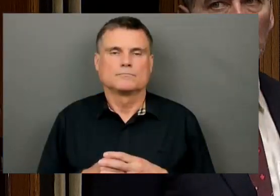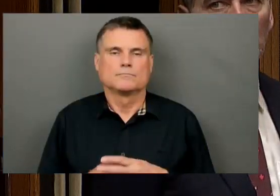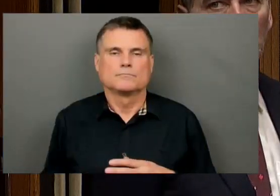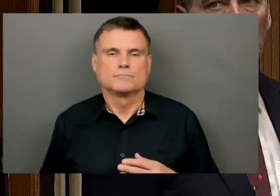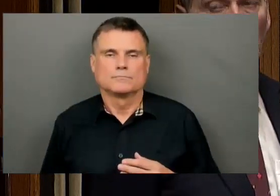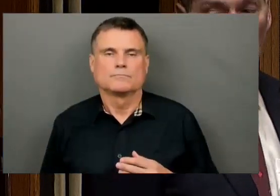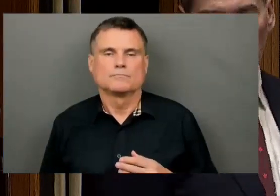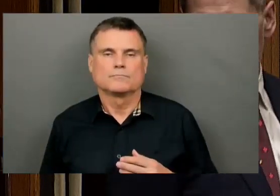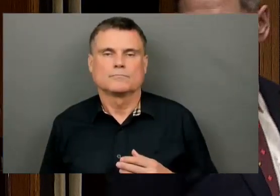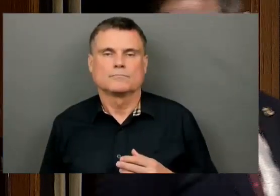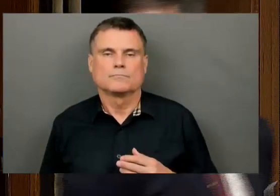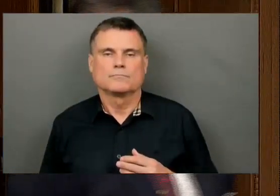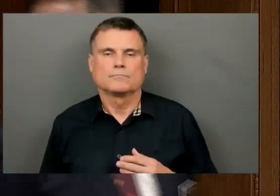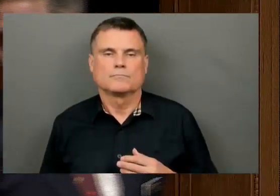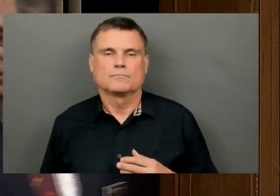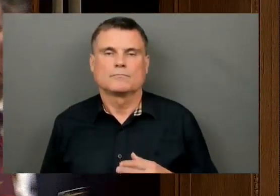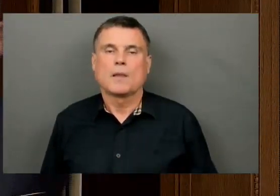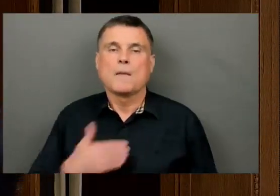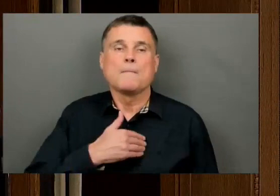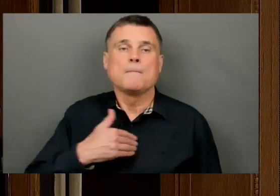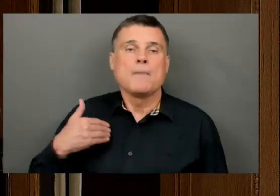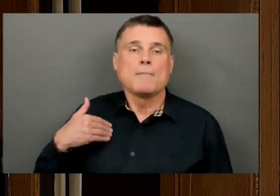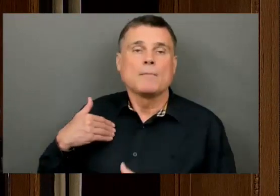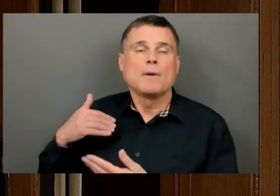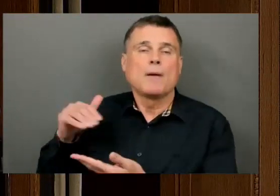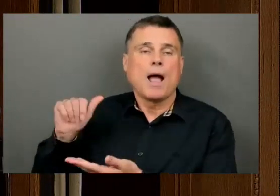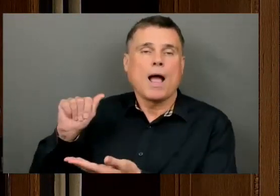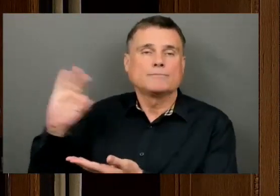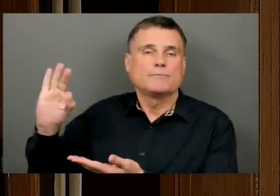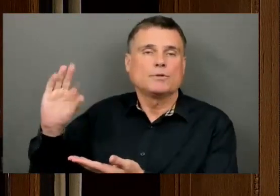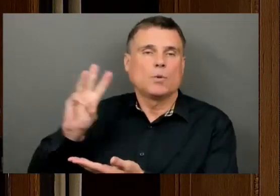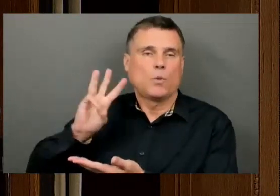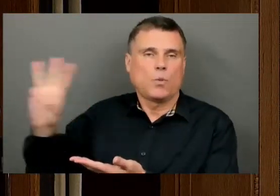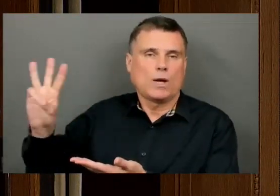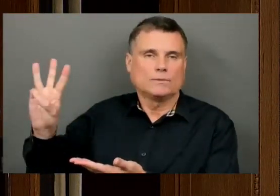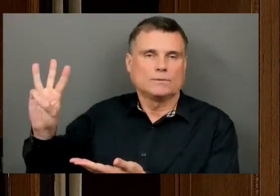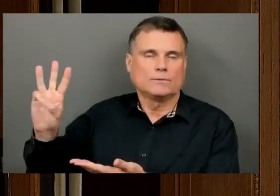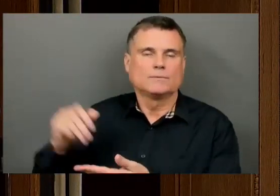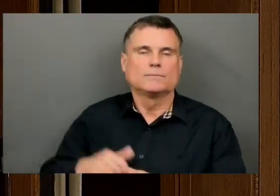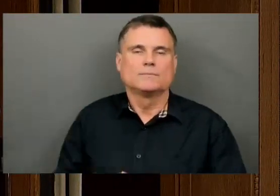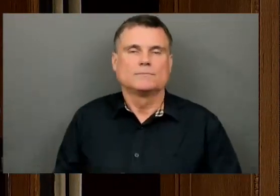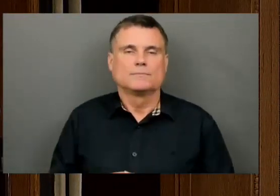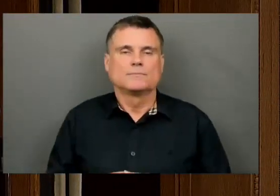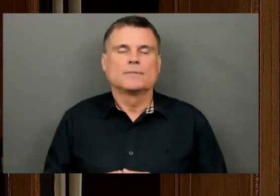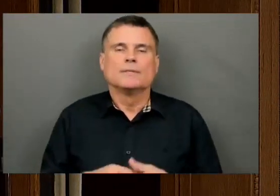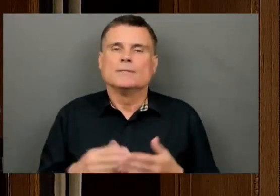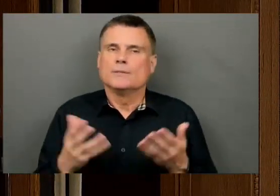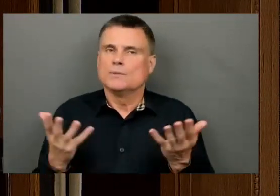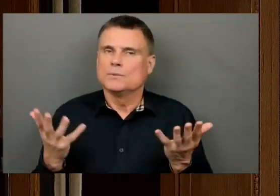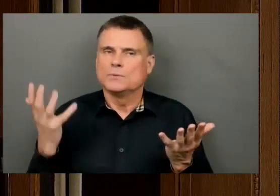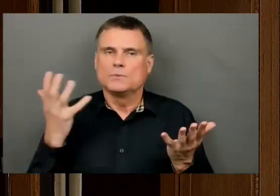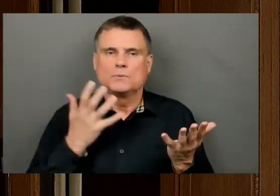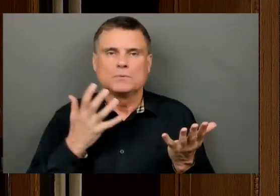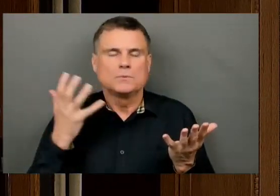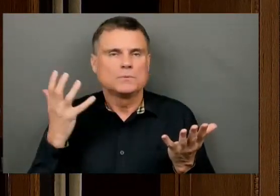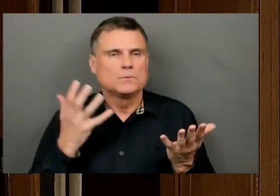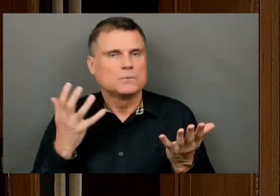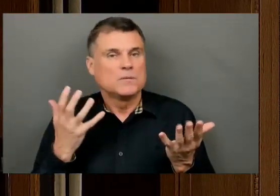year 2024, we would have to ask these questions.